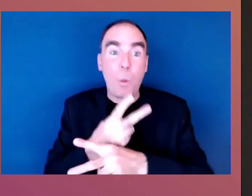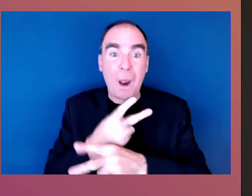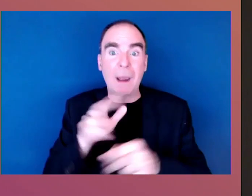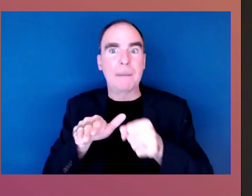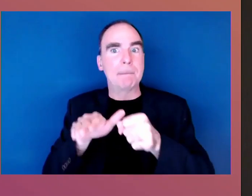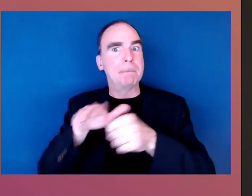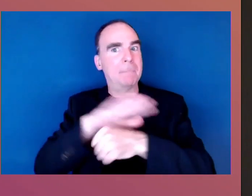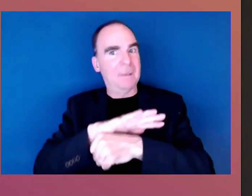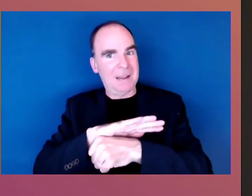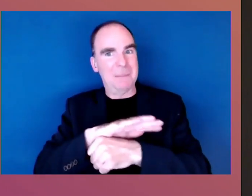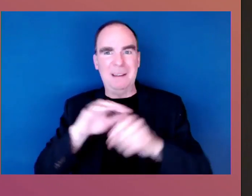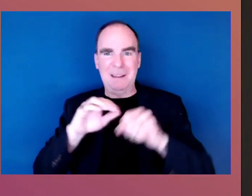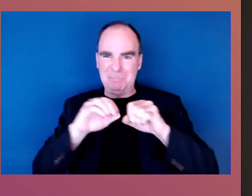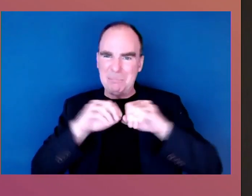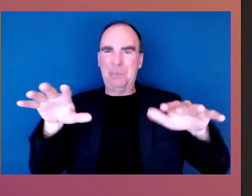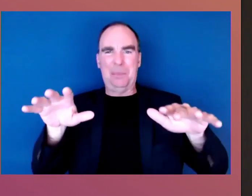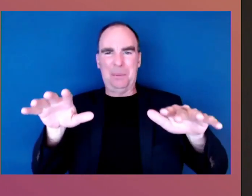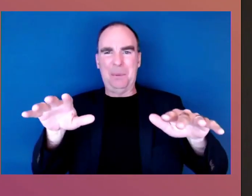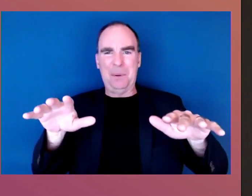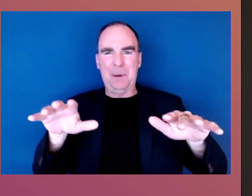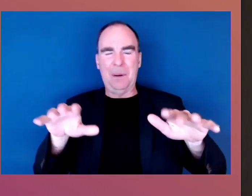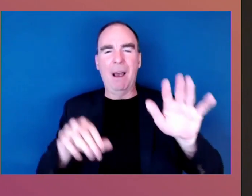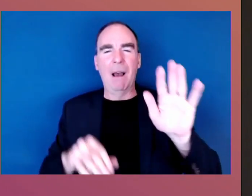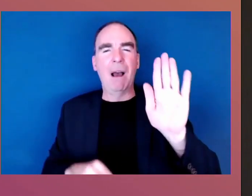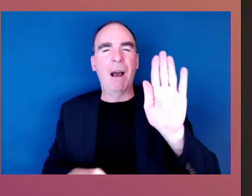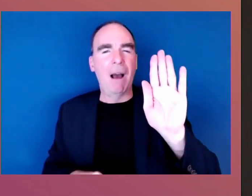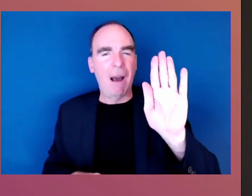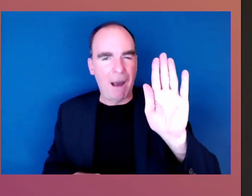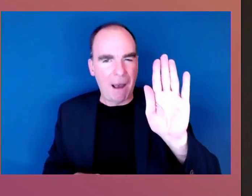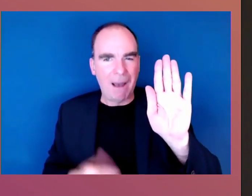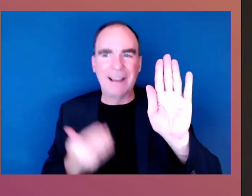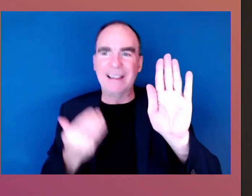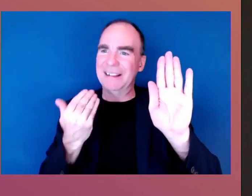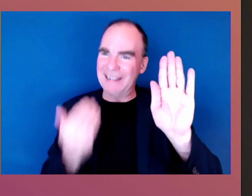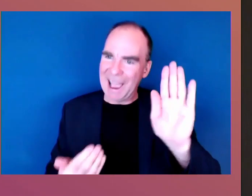Fortunately, we have technology now. Please watch the video.